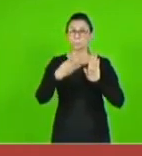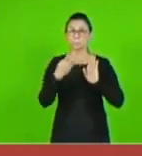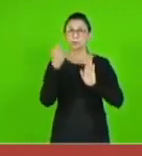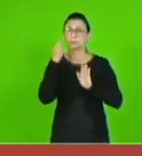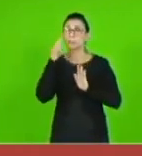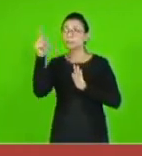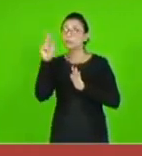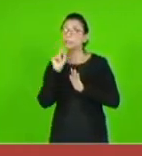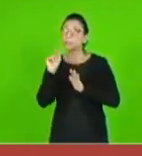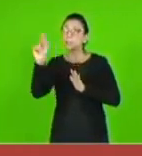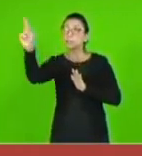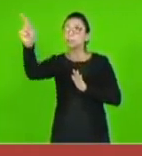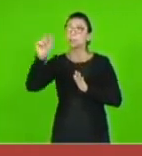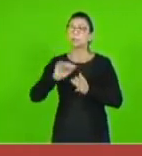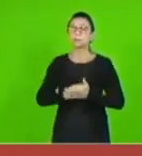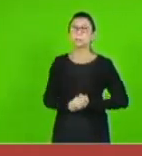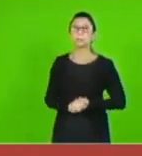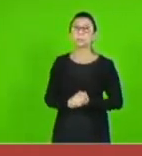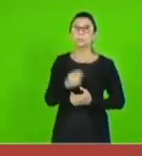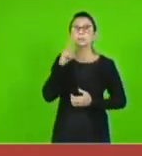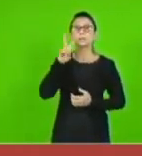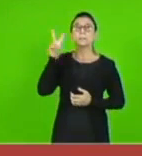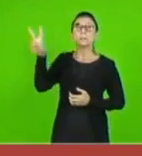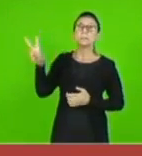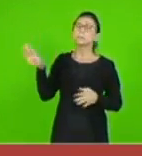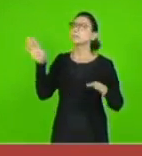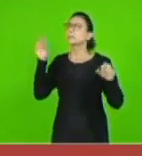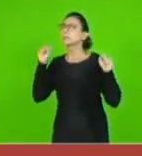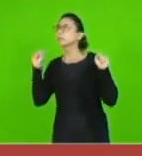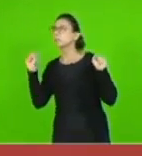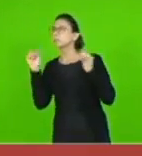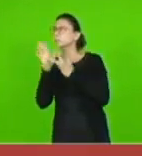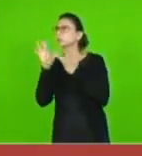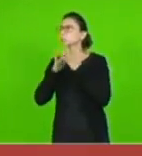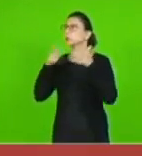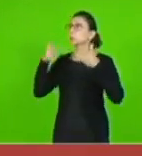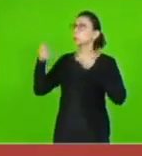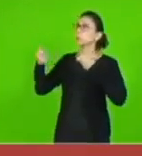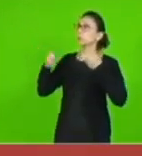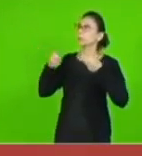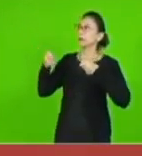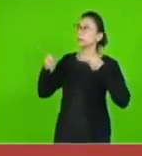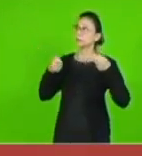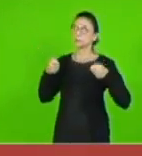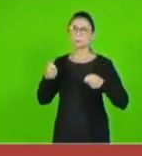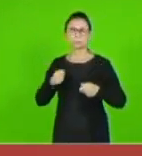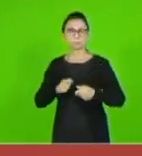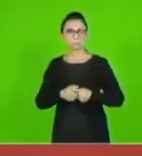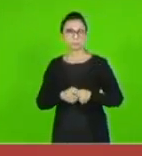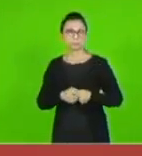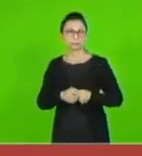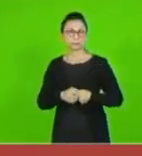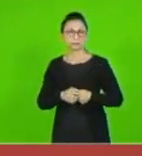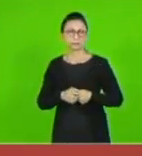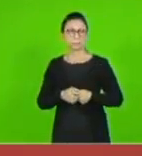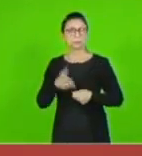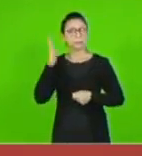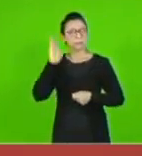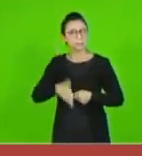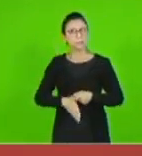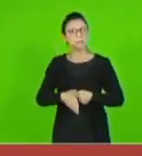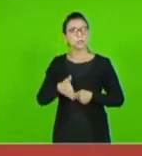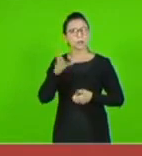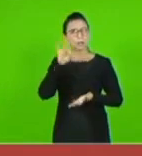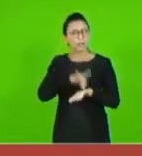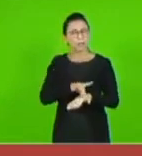he hasn't gone into heaven yet. So the first four chapters is just the vision that the Lord has given him. And then after chapter 4